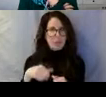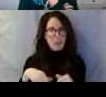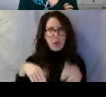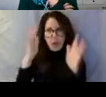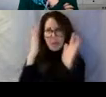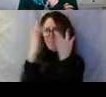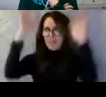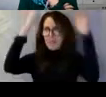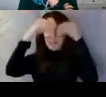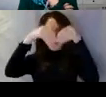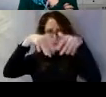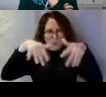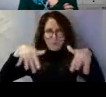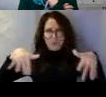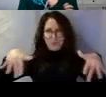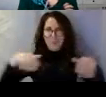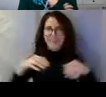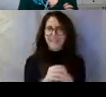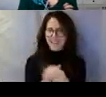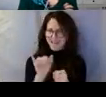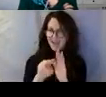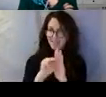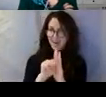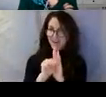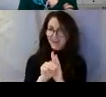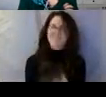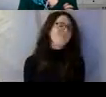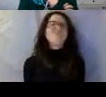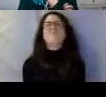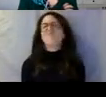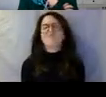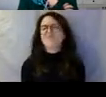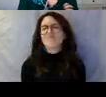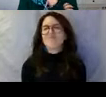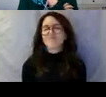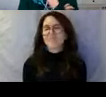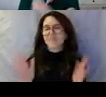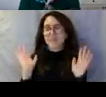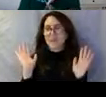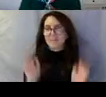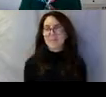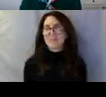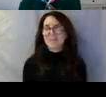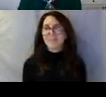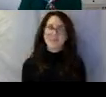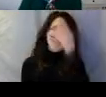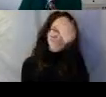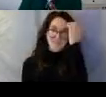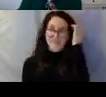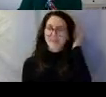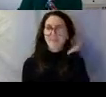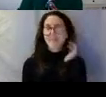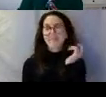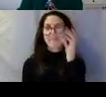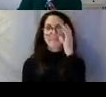flowing down, you know, is not really de rigueur anymore. And there's a lot of great reasons